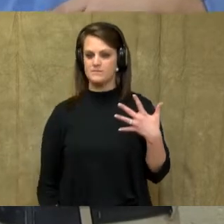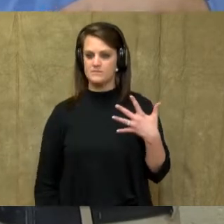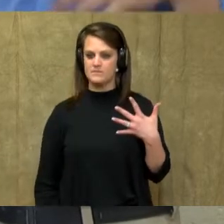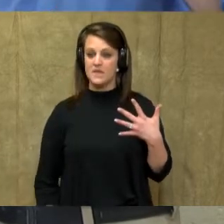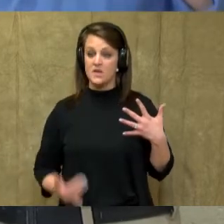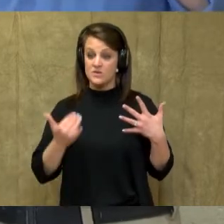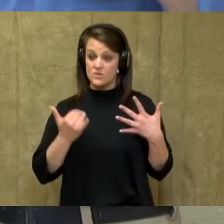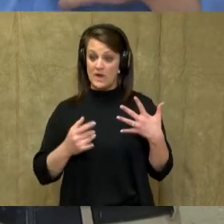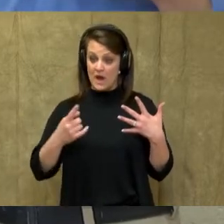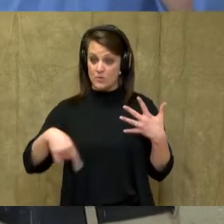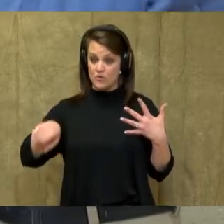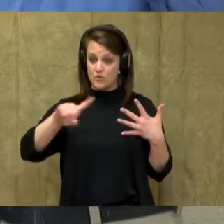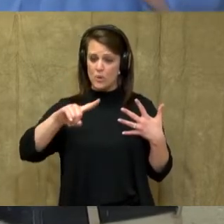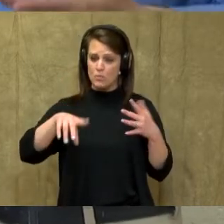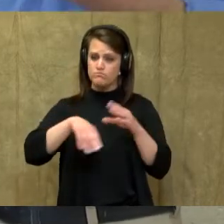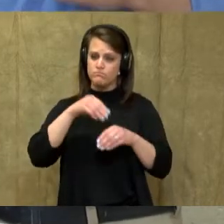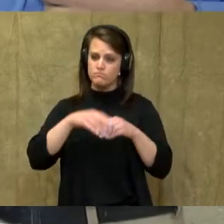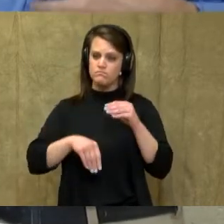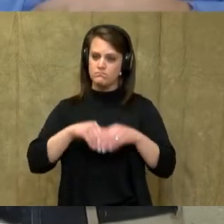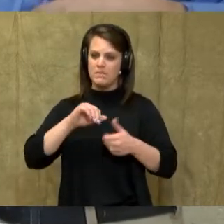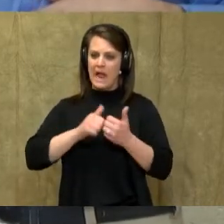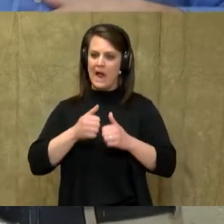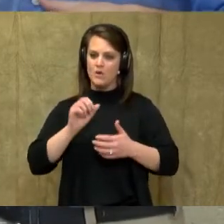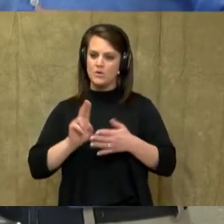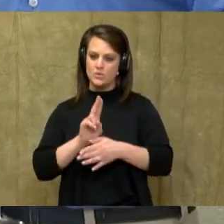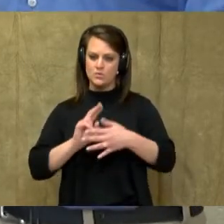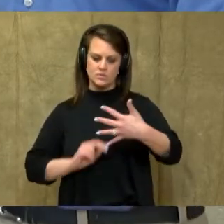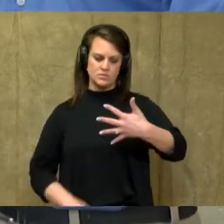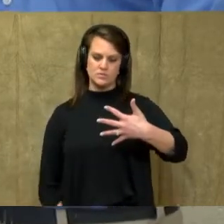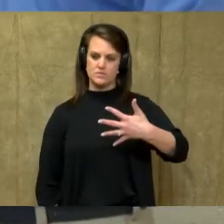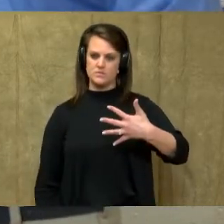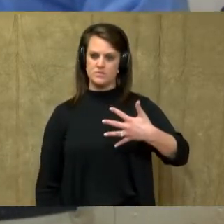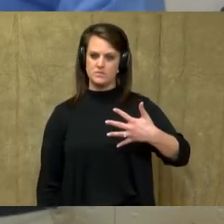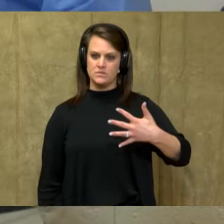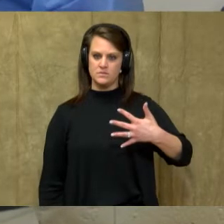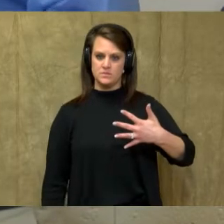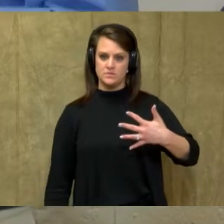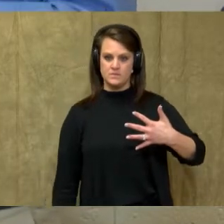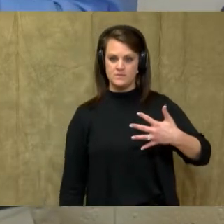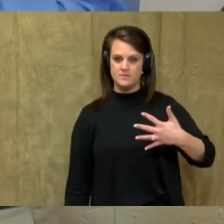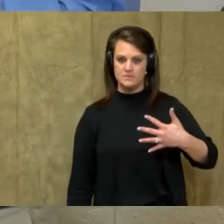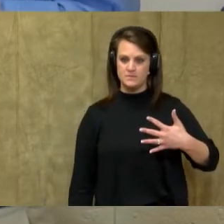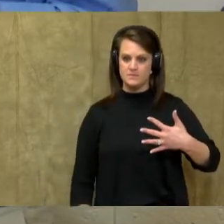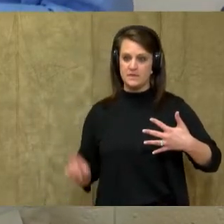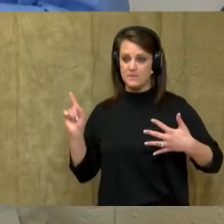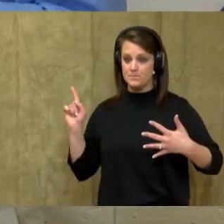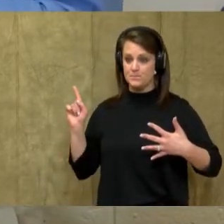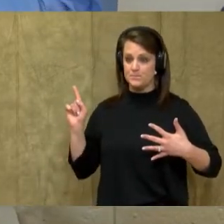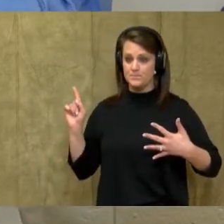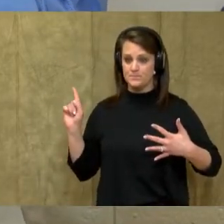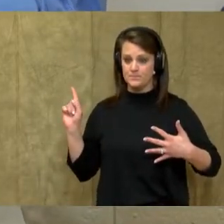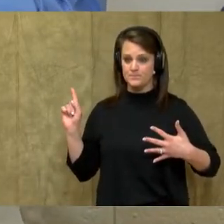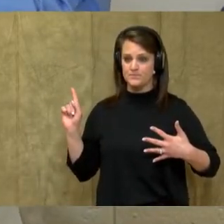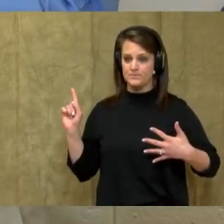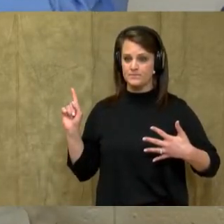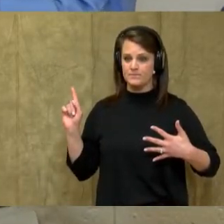now that you're familiar with how you're going to use your hand as a staff, and we have here on the board each letter,